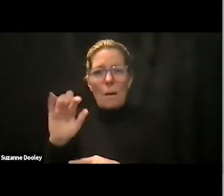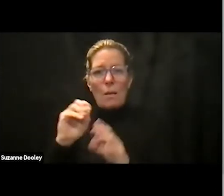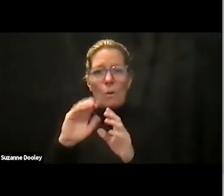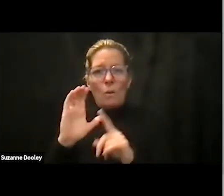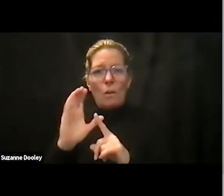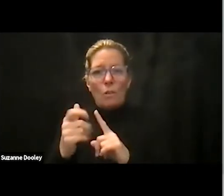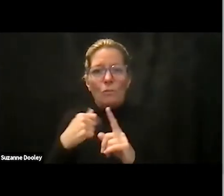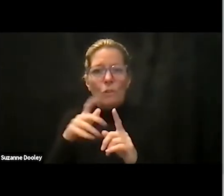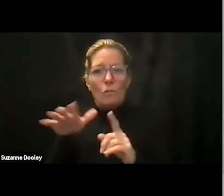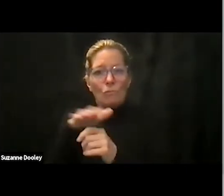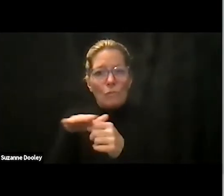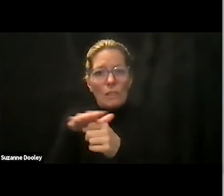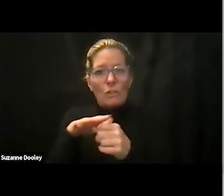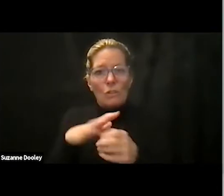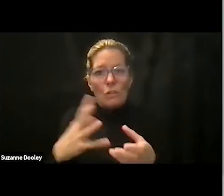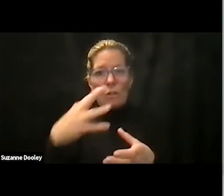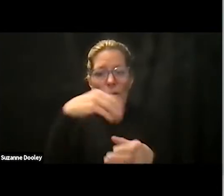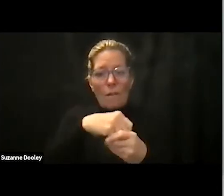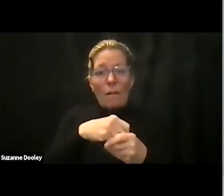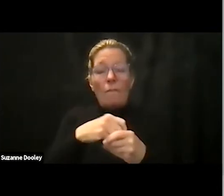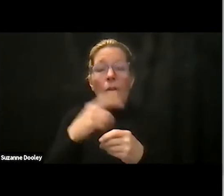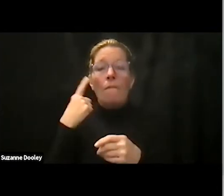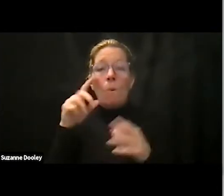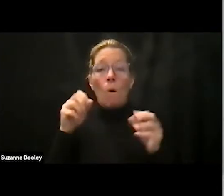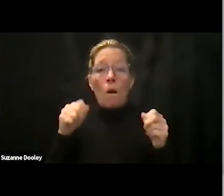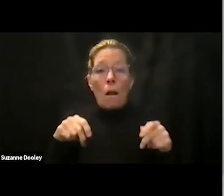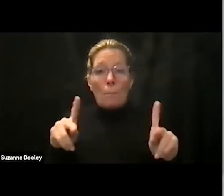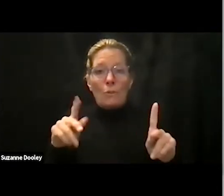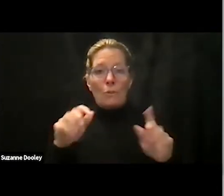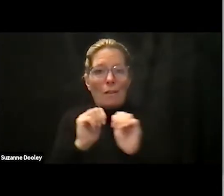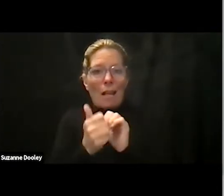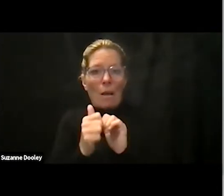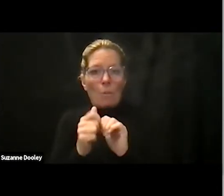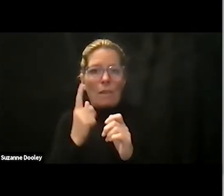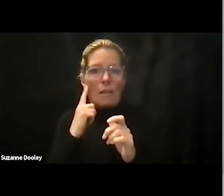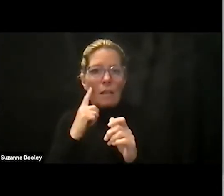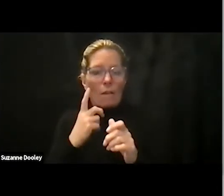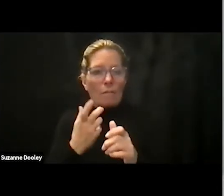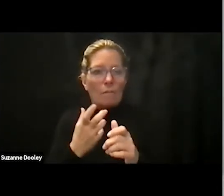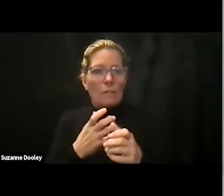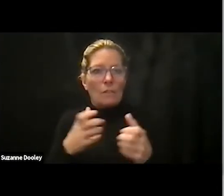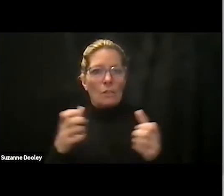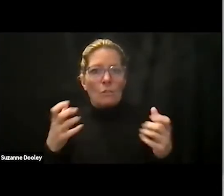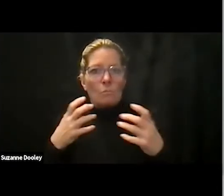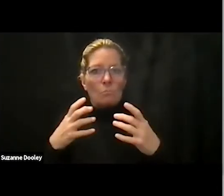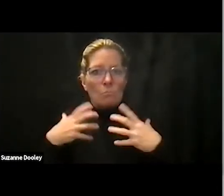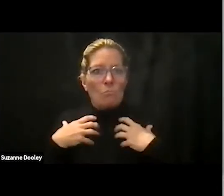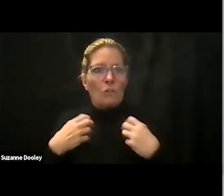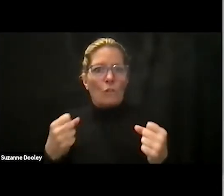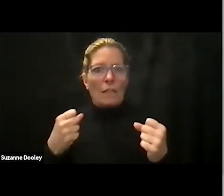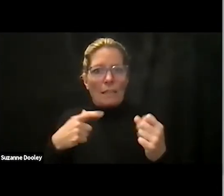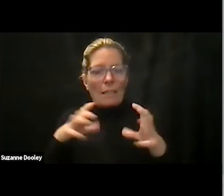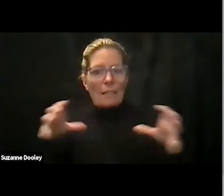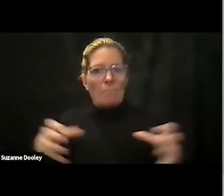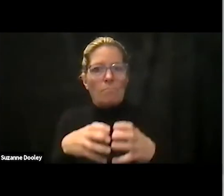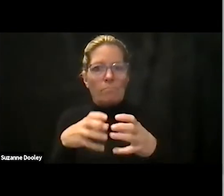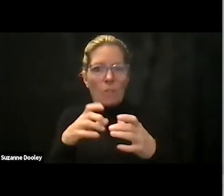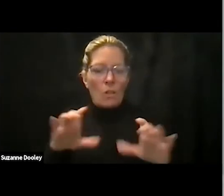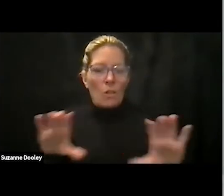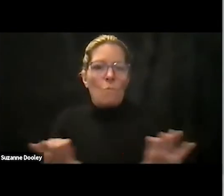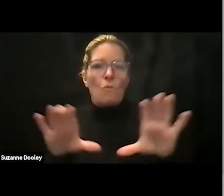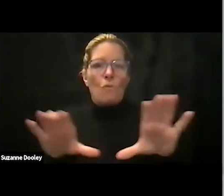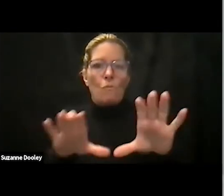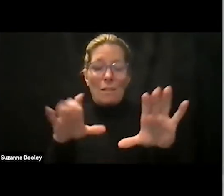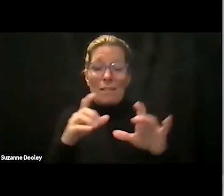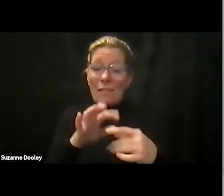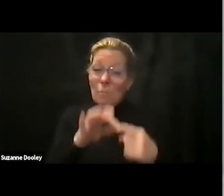And so in terms of opportunity, and as we're thinking about strengthening the movement, especially for Indigenous peoples,